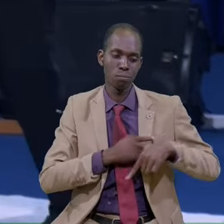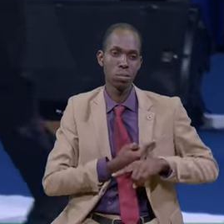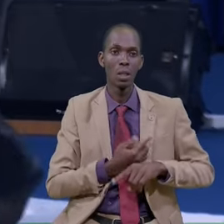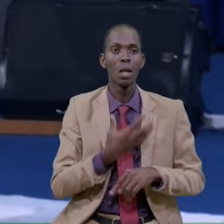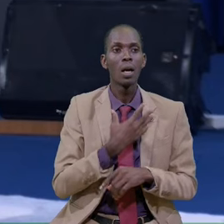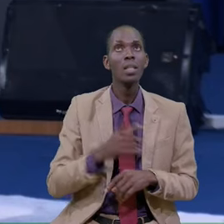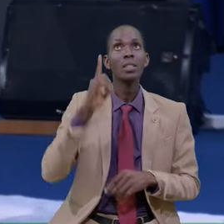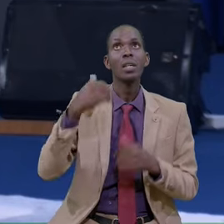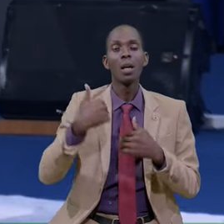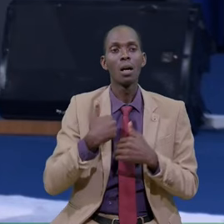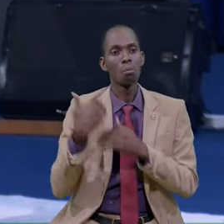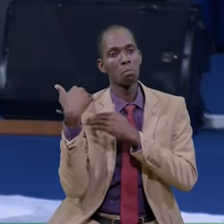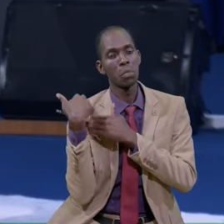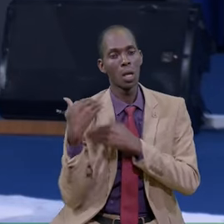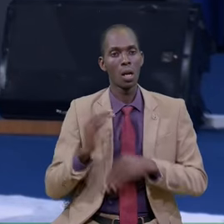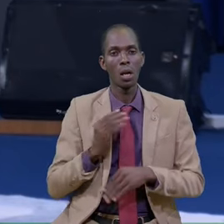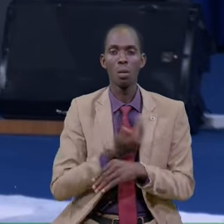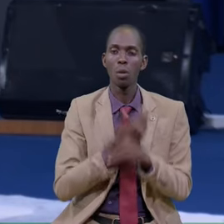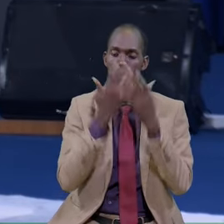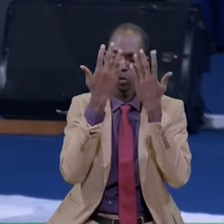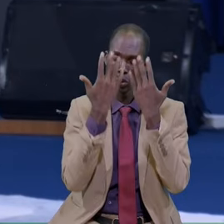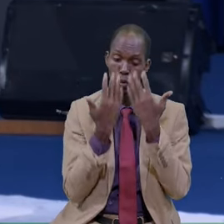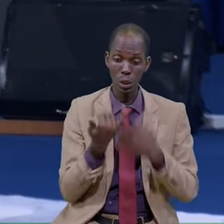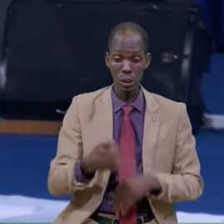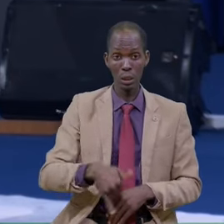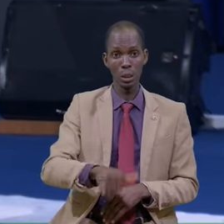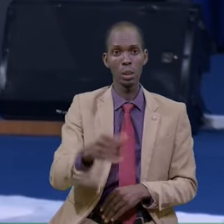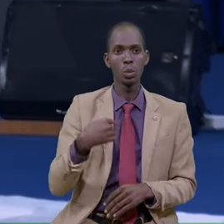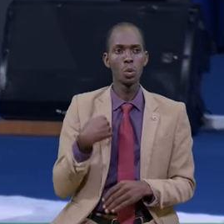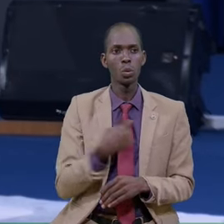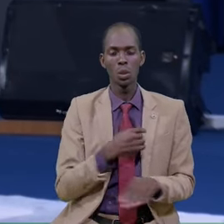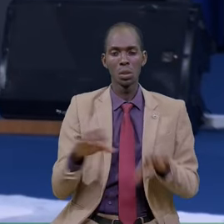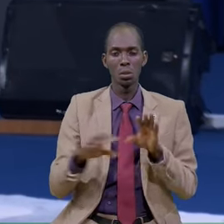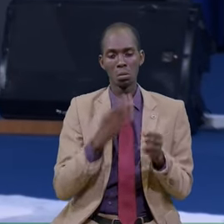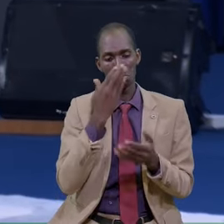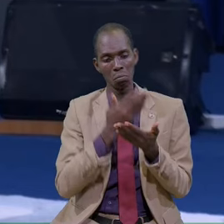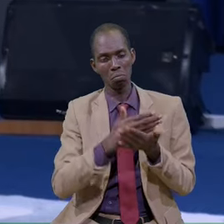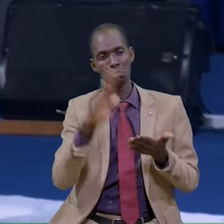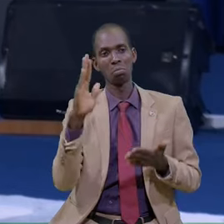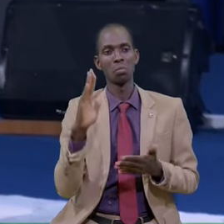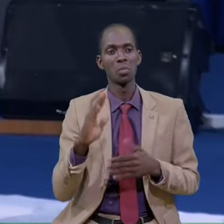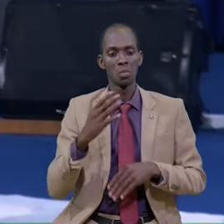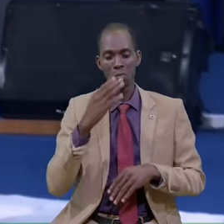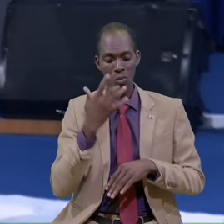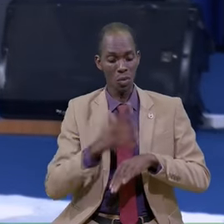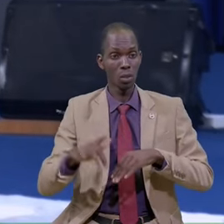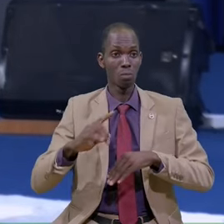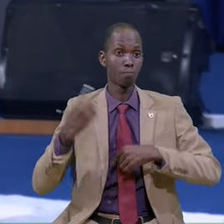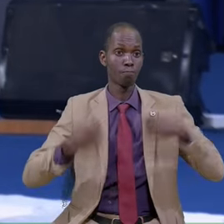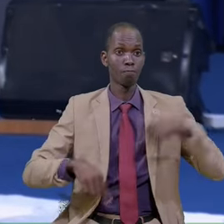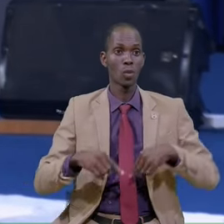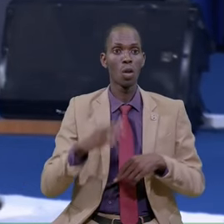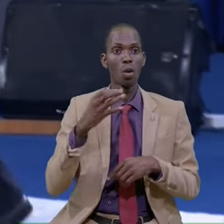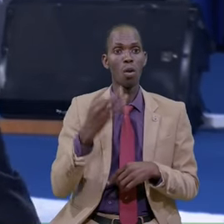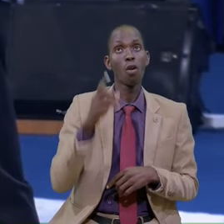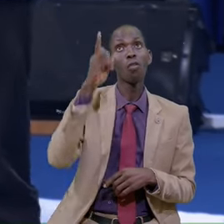he has carried our sorrows yet we didem himing of God